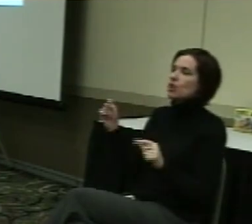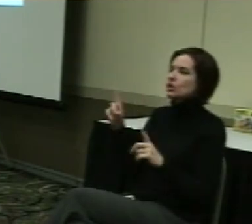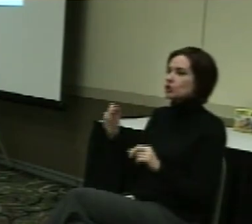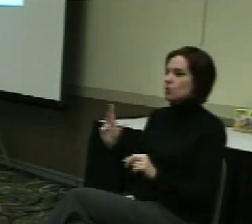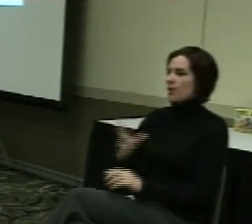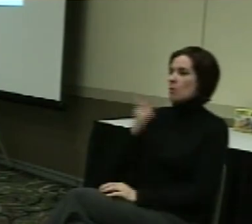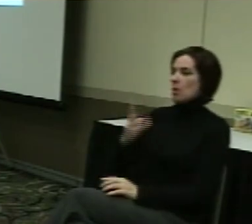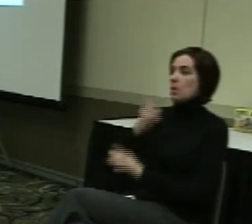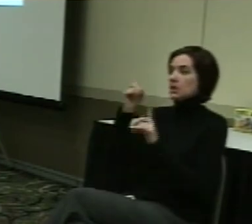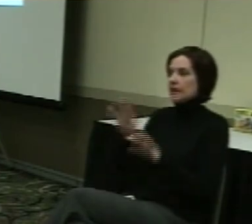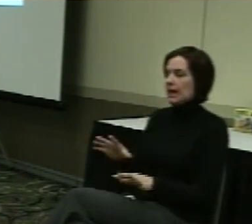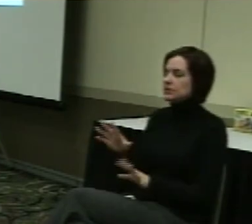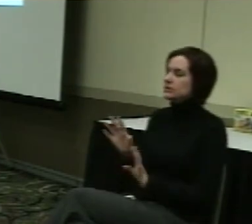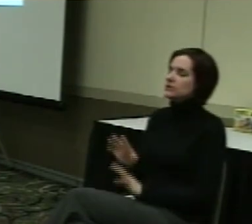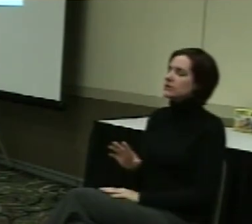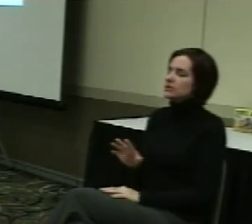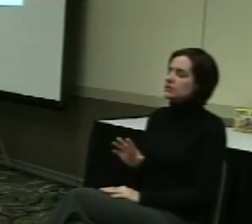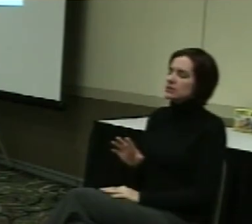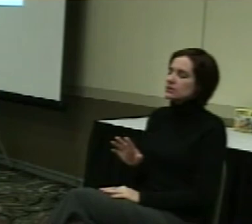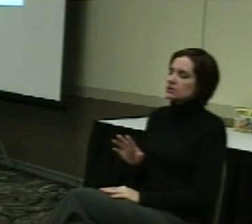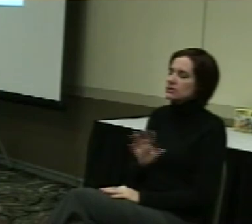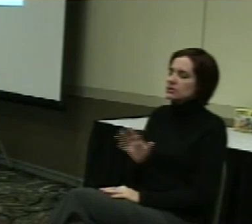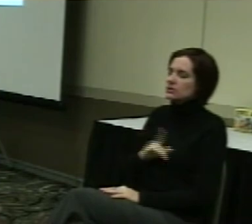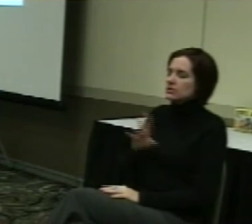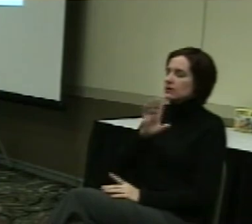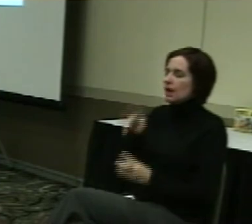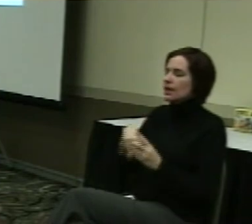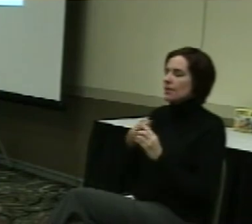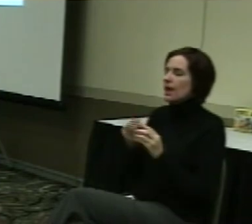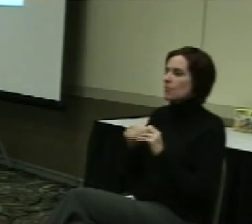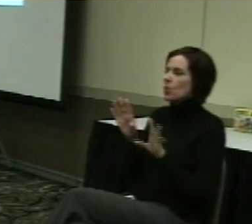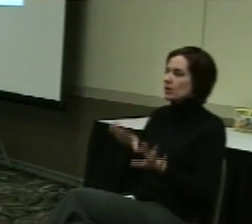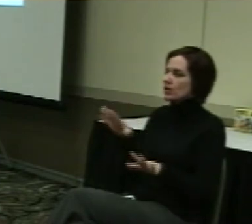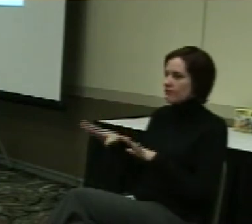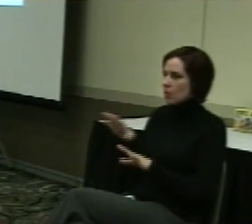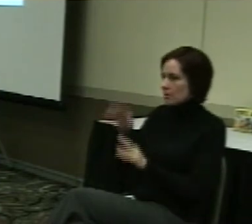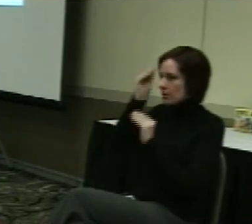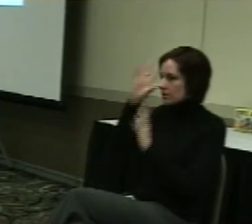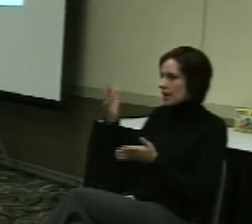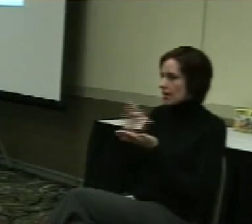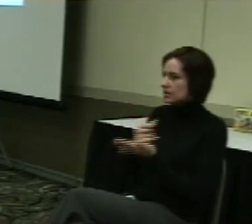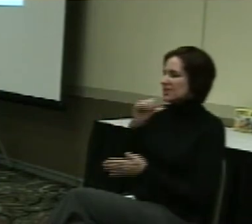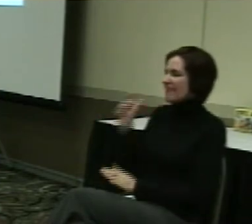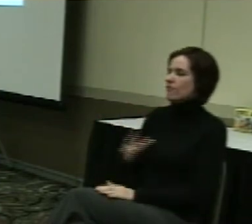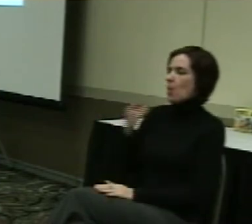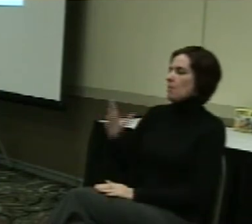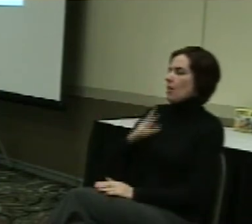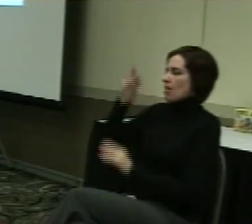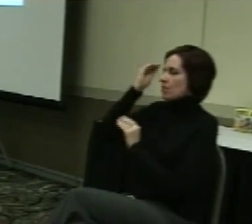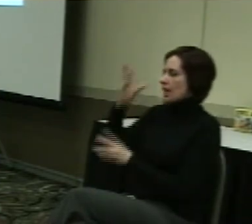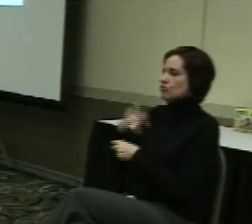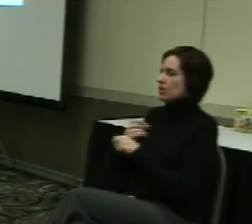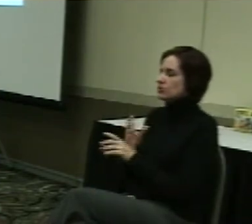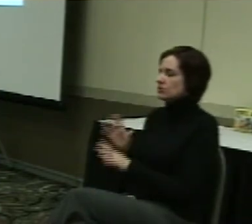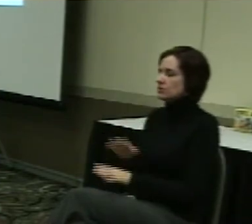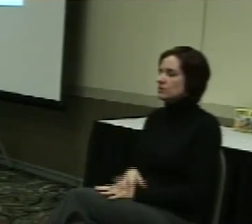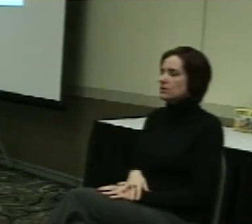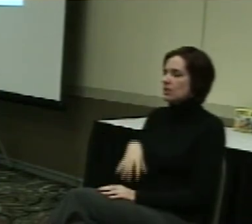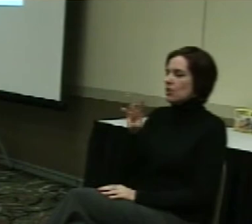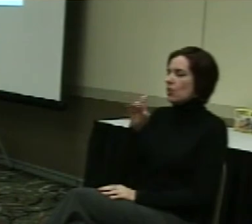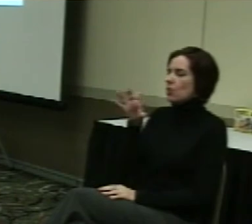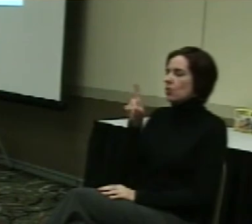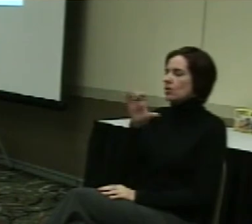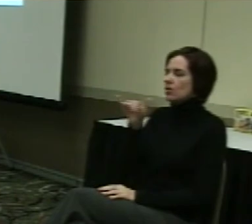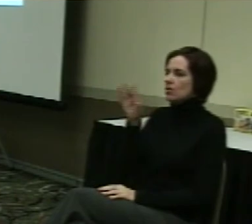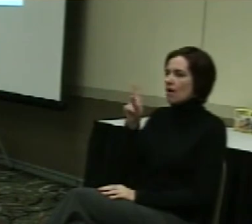formal test, no, that's not, we're talking about informal data generation as opposed to formal data generation. Like a Woodcock Johnson, that's a whole